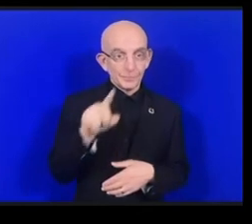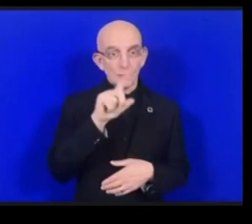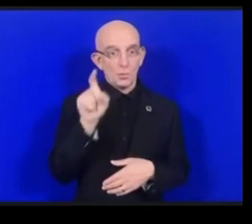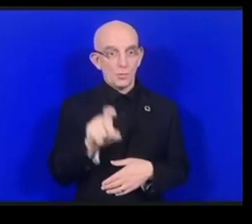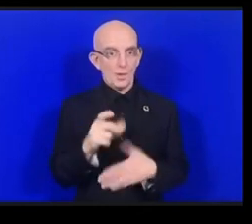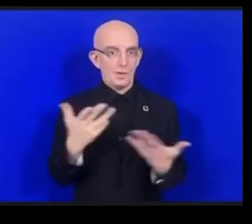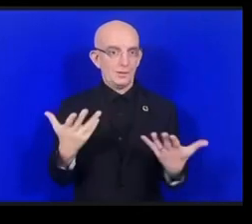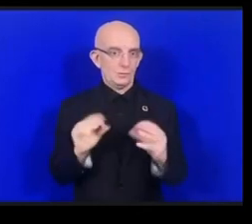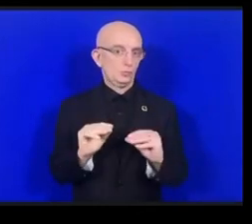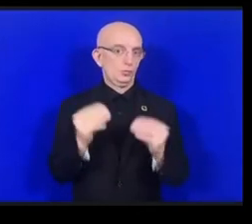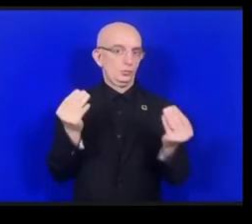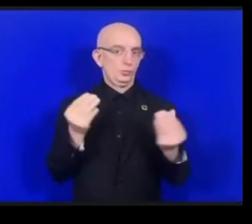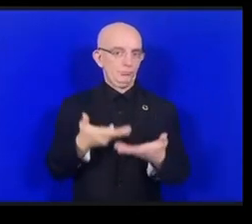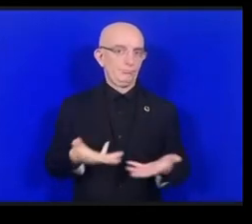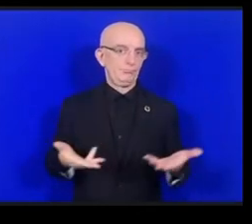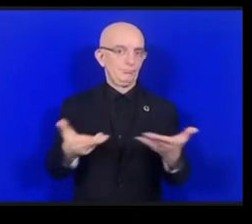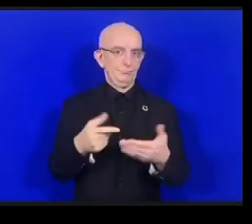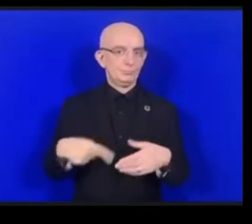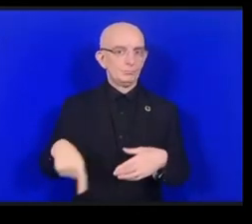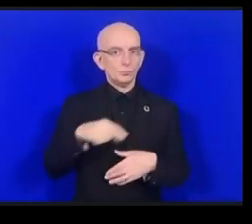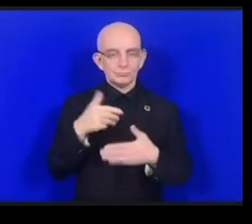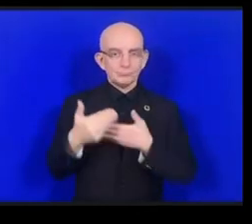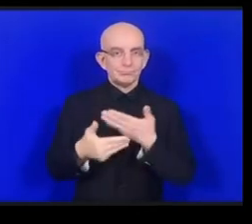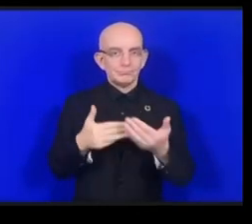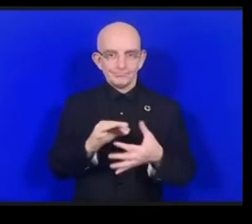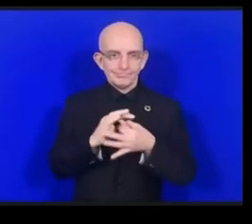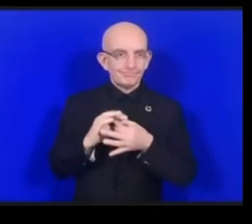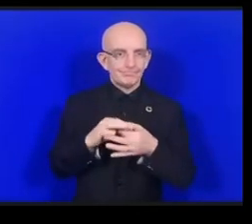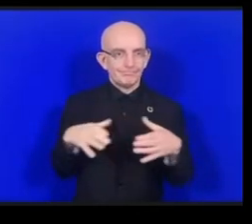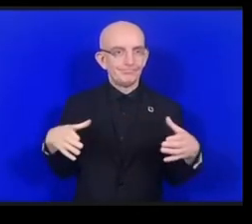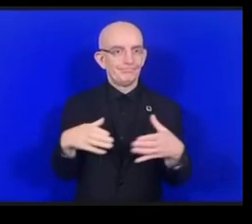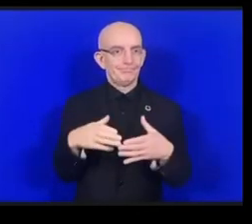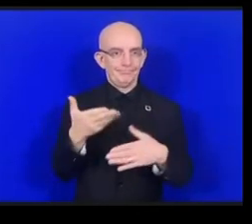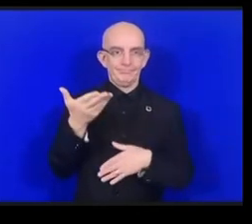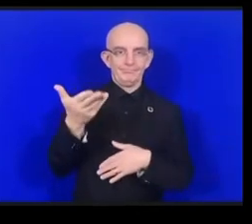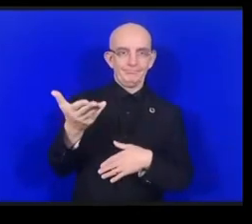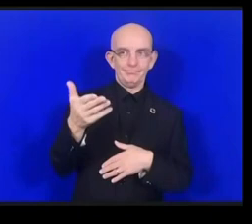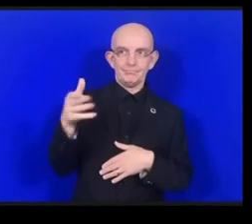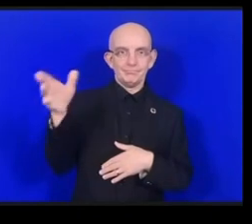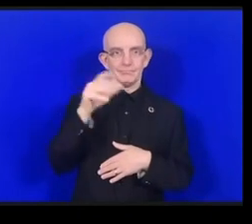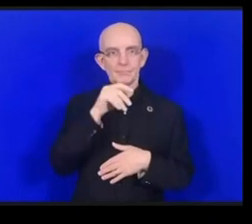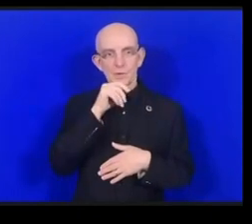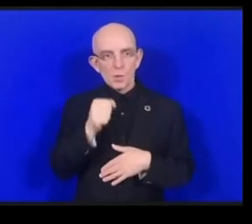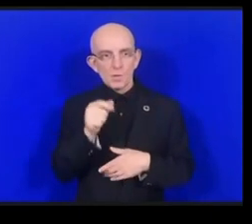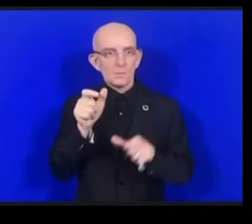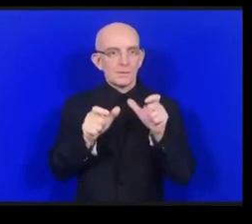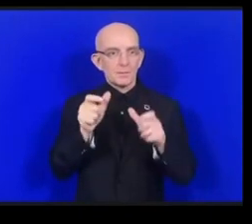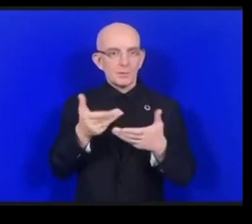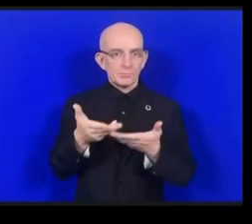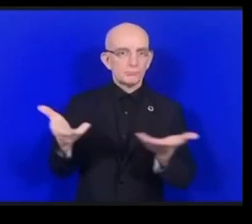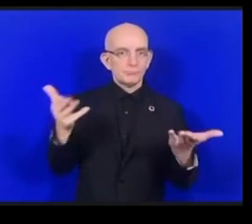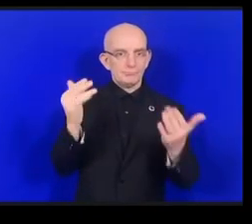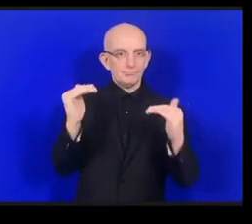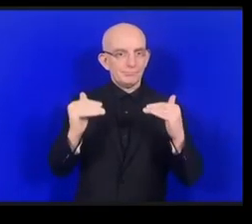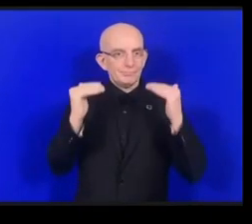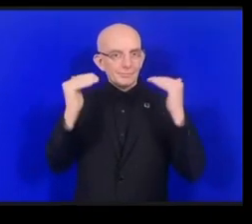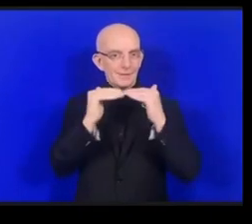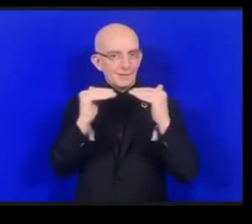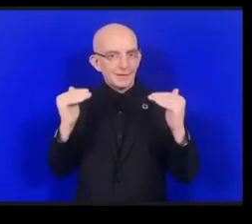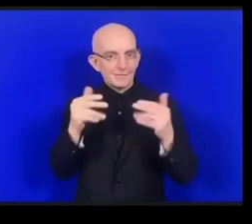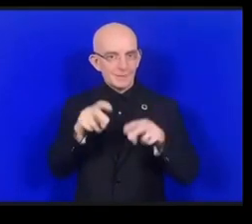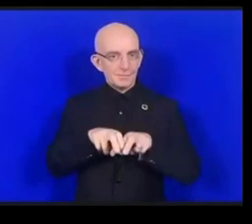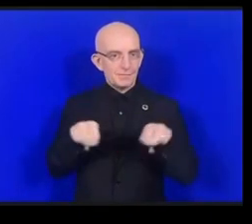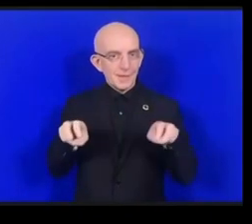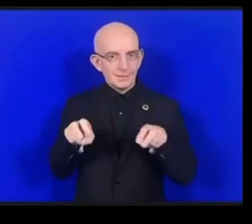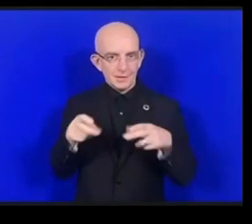together with the senior people people at the high level panel that that is very good for include the young people